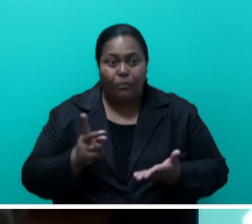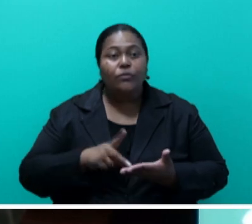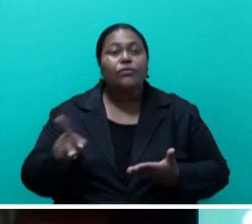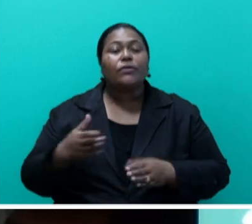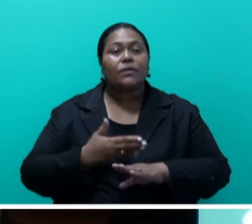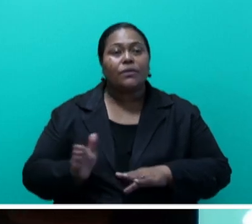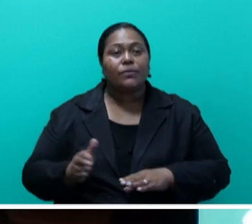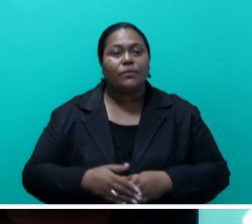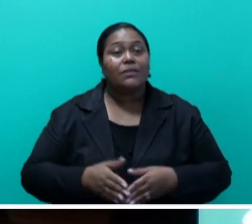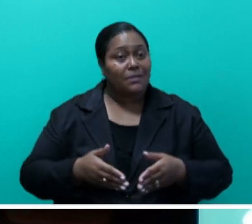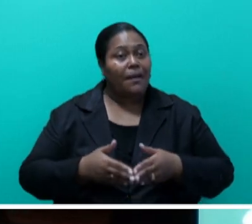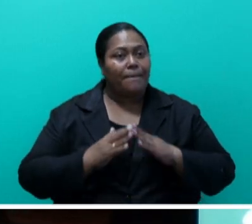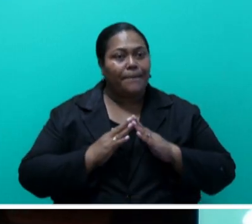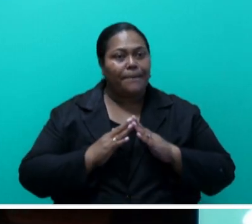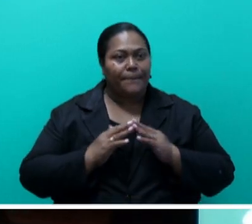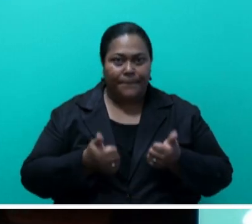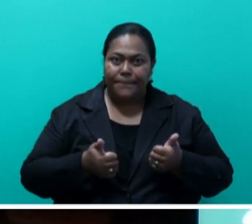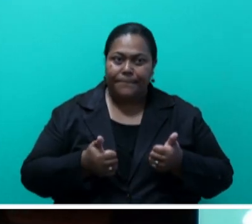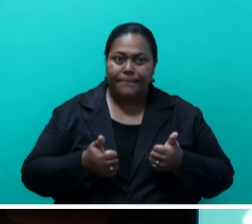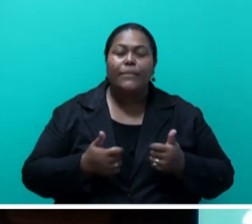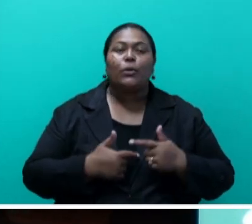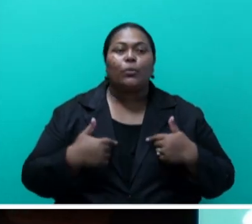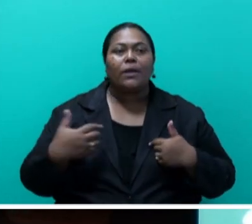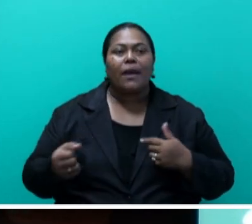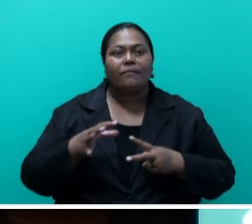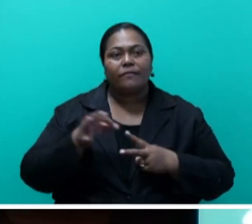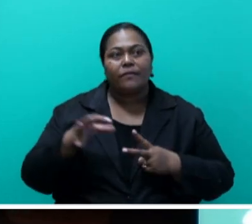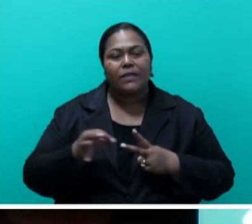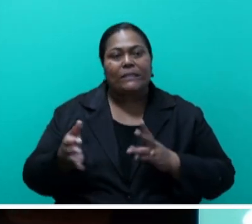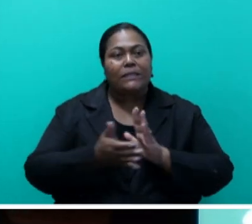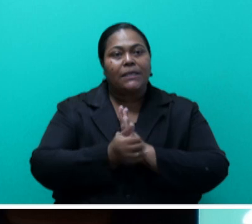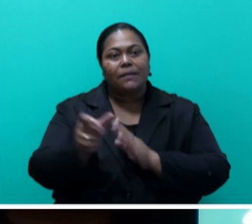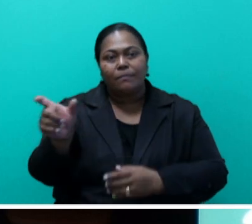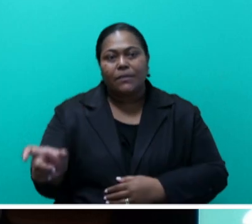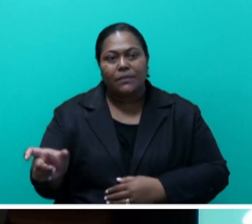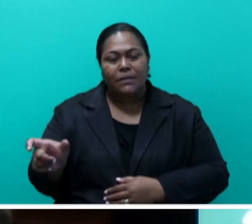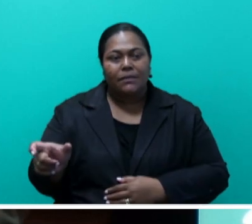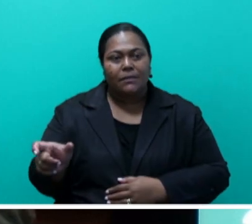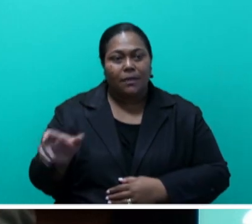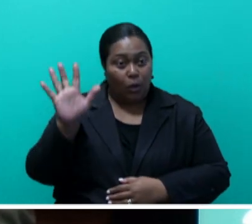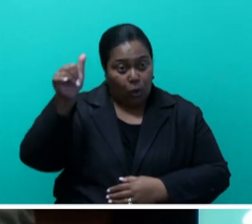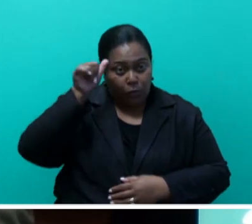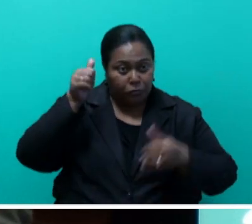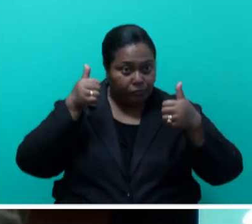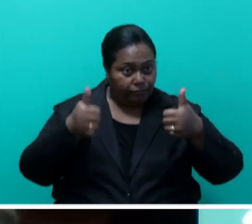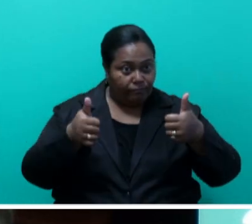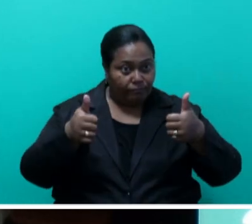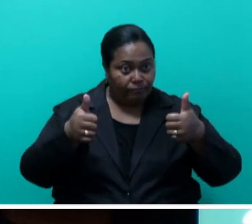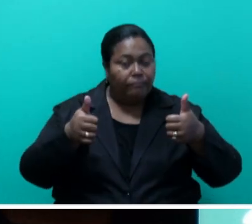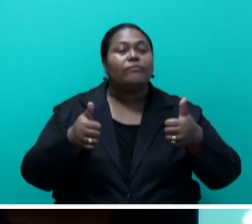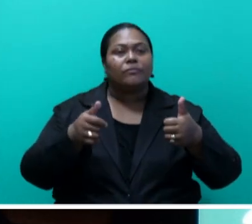has been set up, and we have appointed a skilled and knowledgeable ombudsperson to